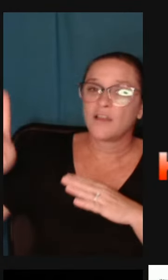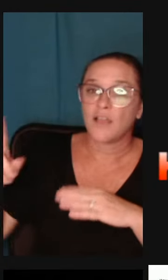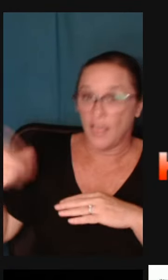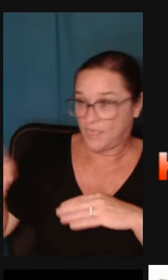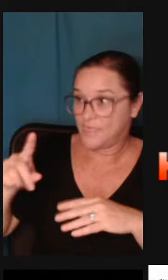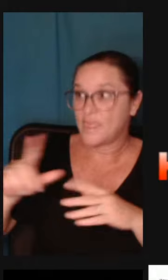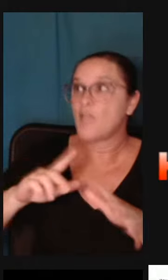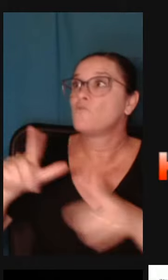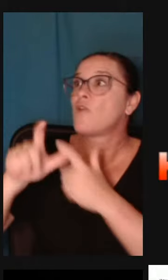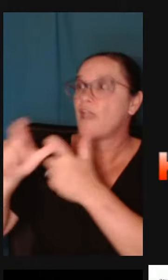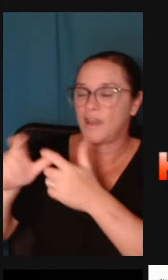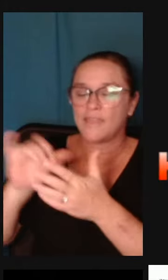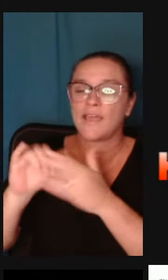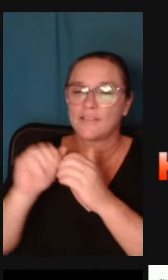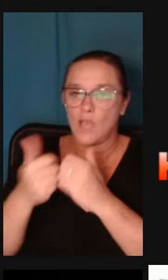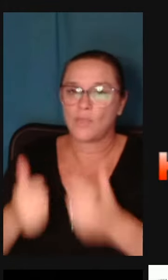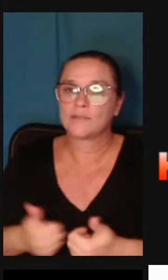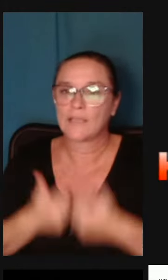So there you go.